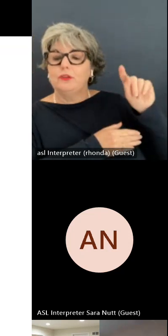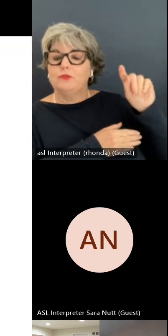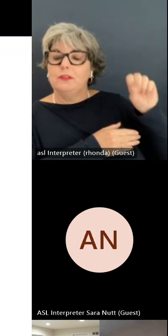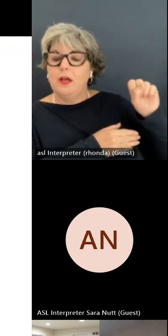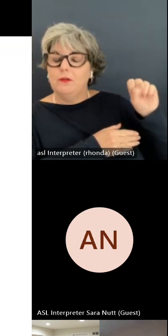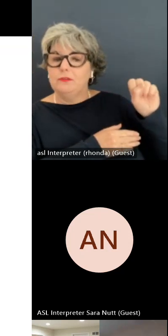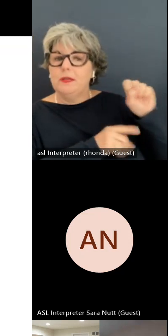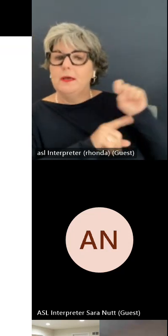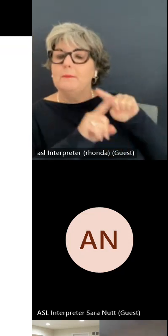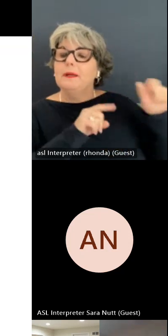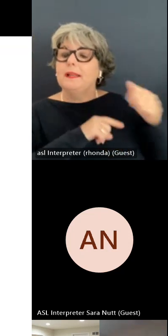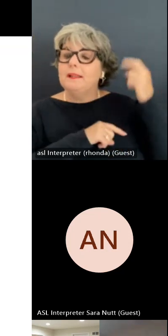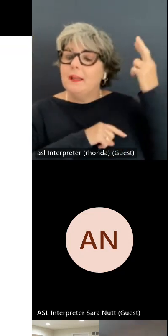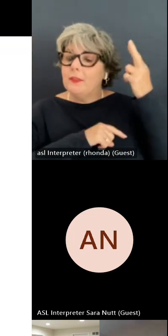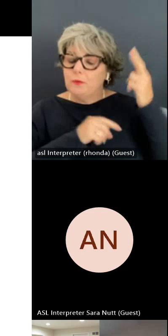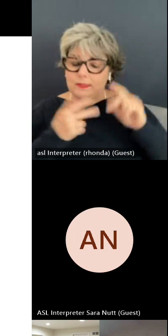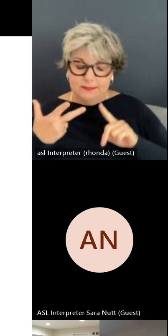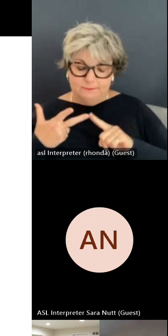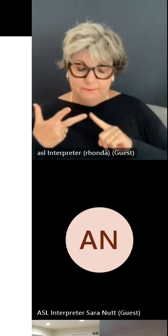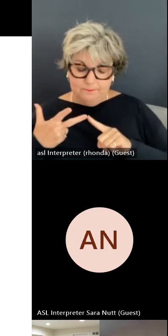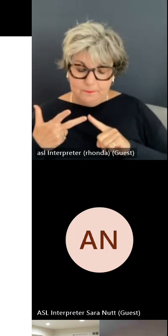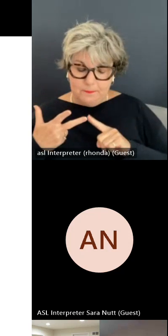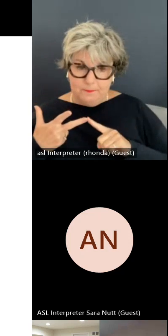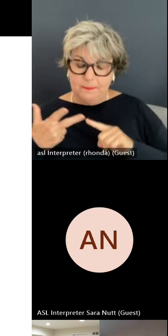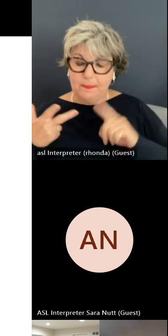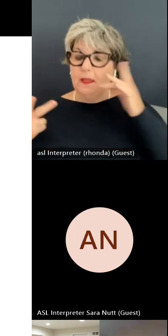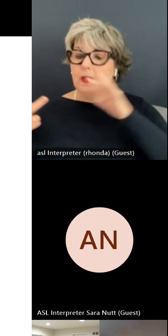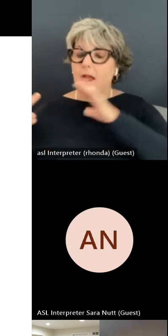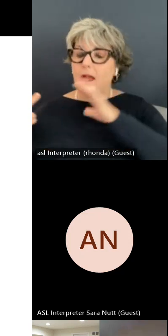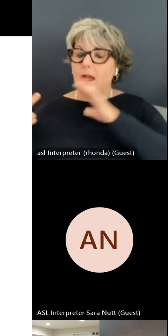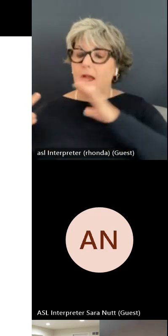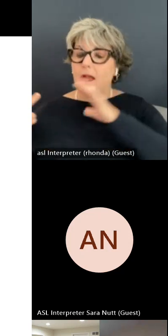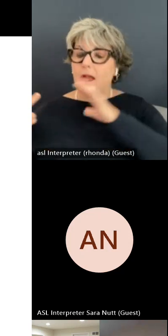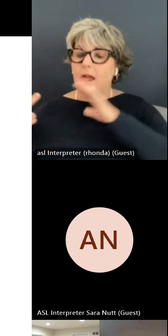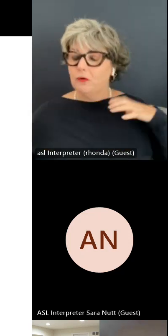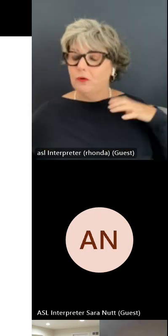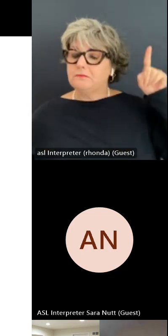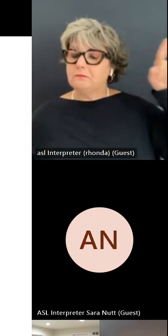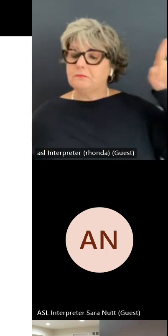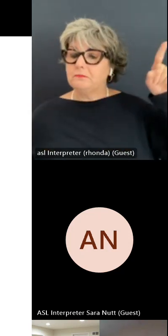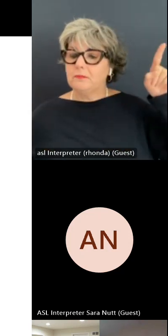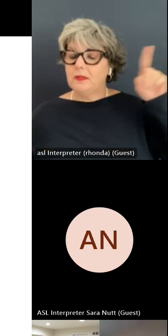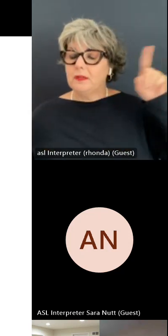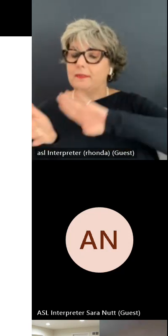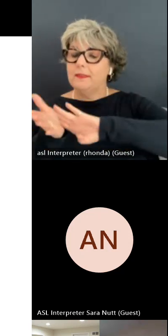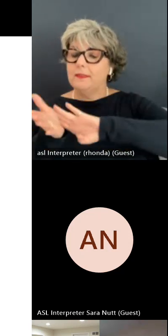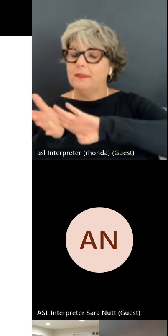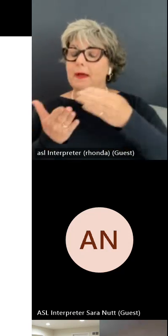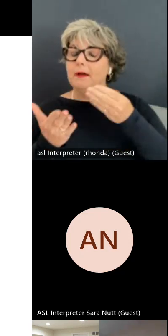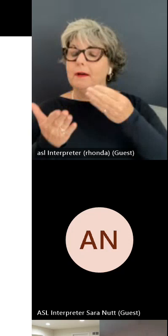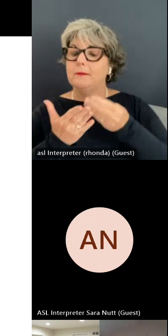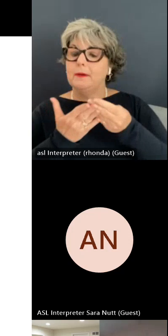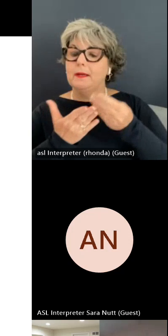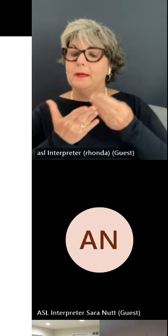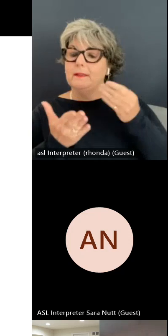But there's another reason. Because Congress cares very much that the amount of money that they